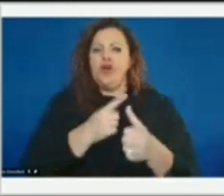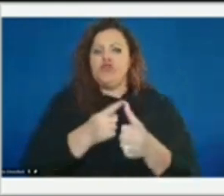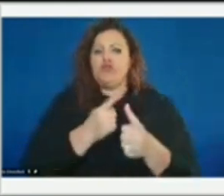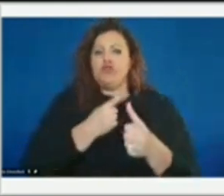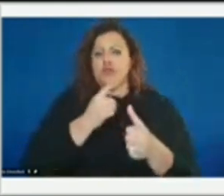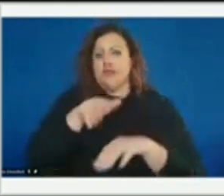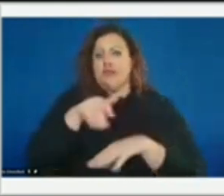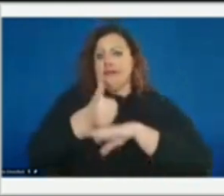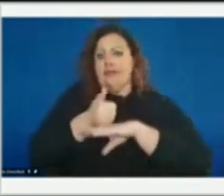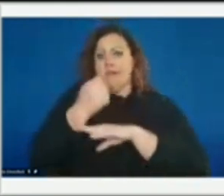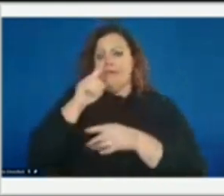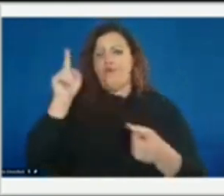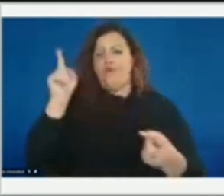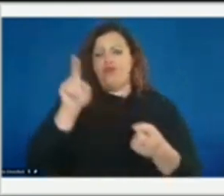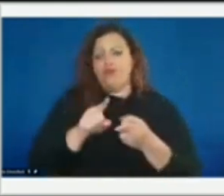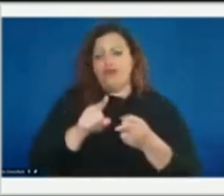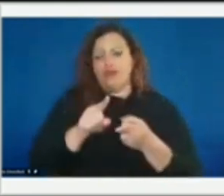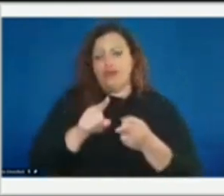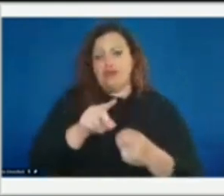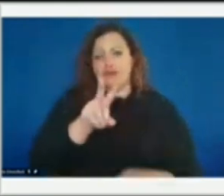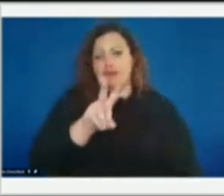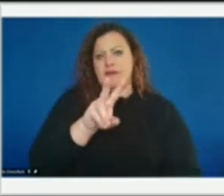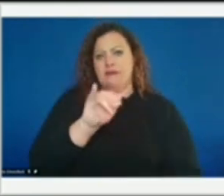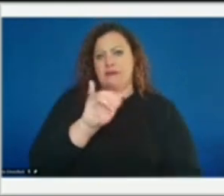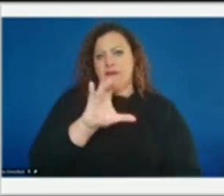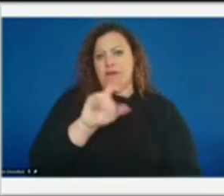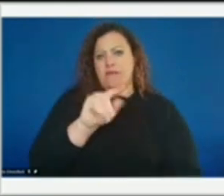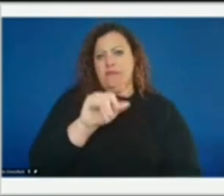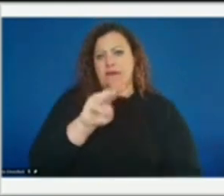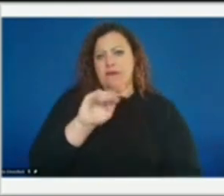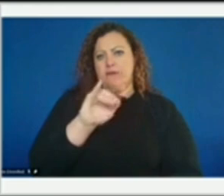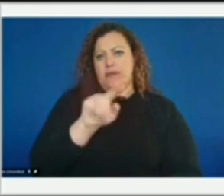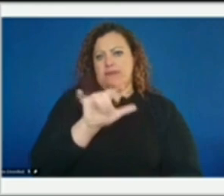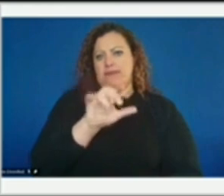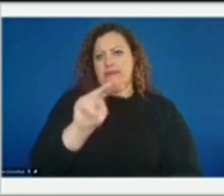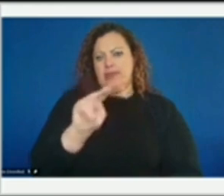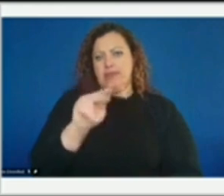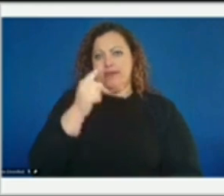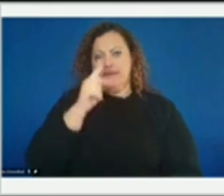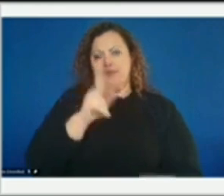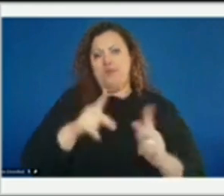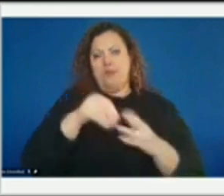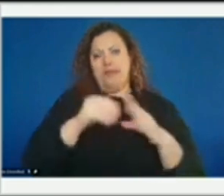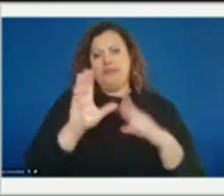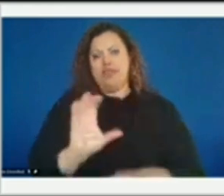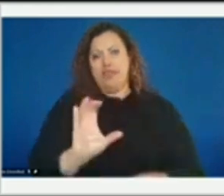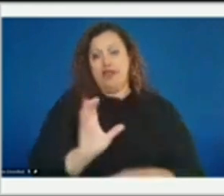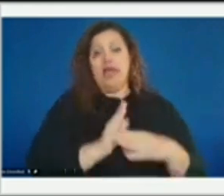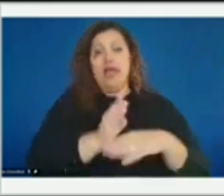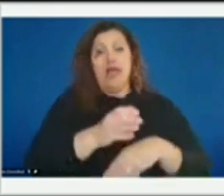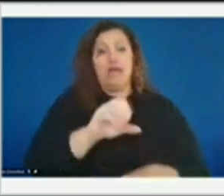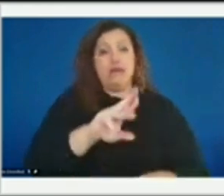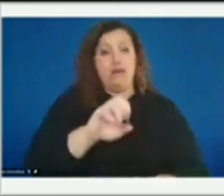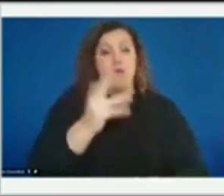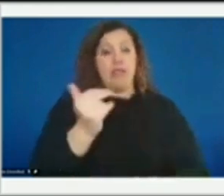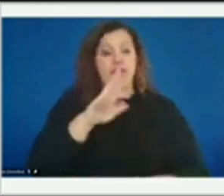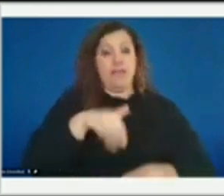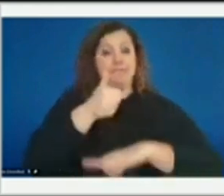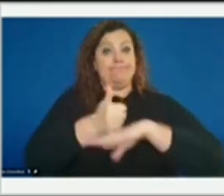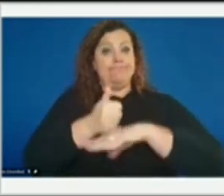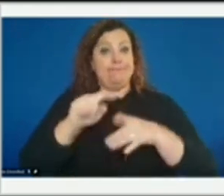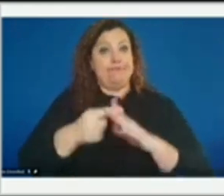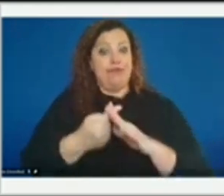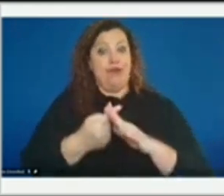to decrease victimization of our citizens in Charlotte. After Core 13 was launched in the 4th quarter of